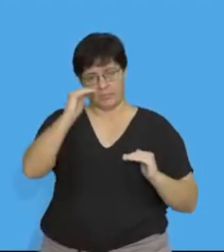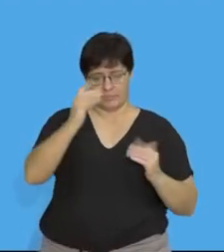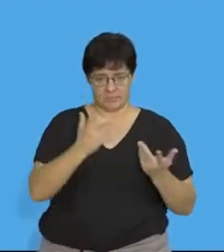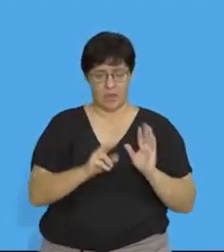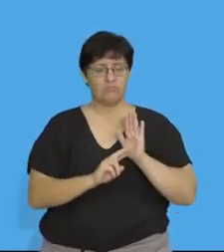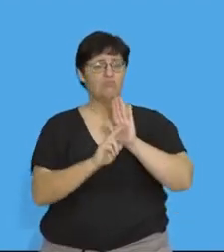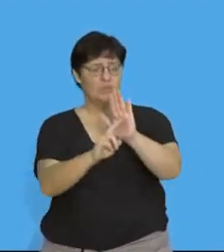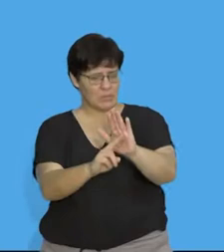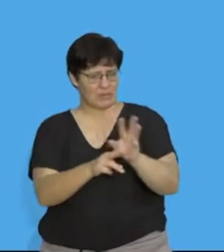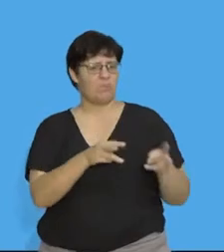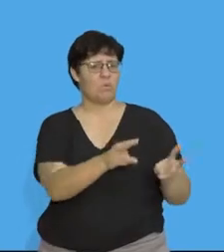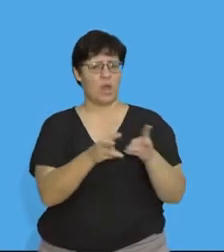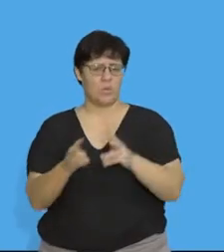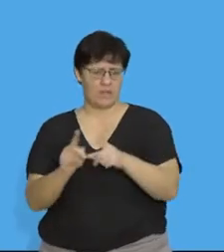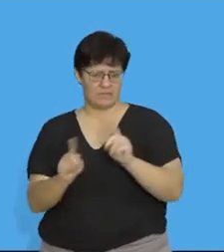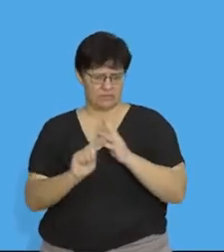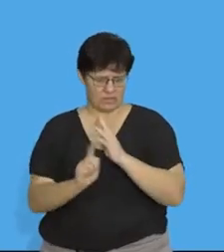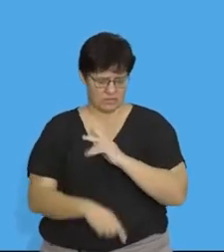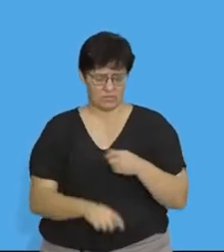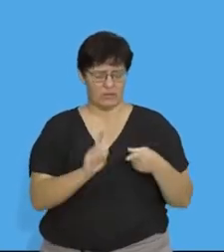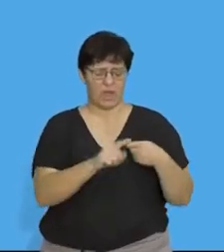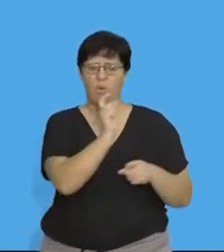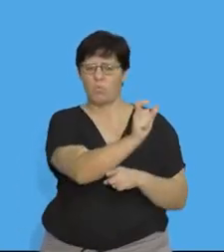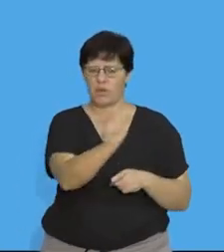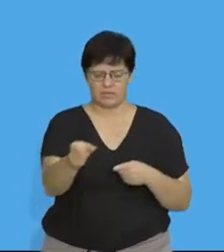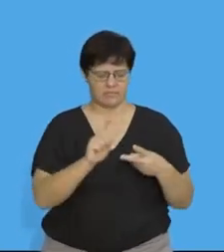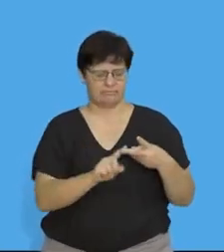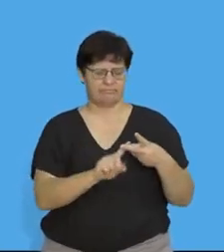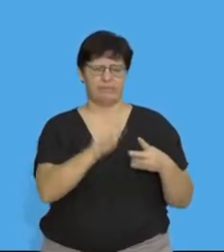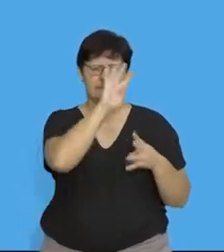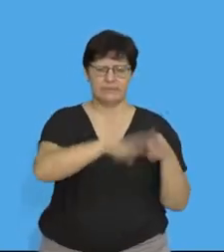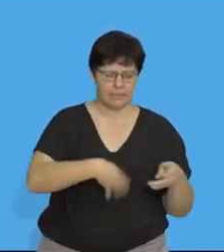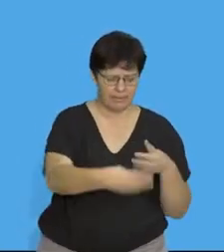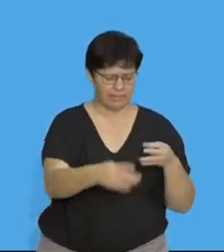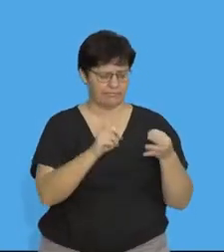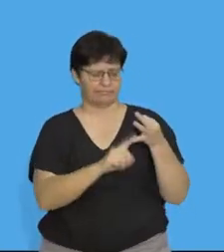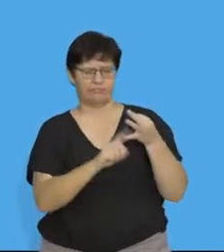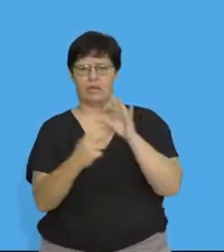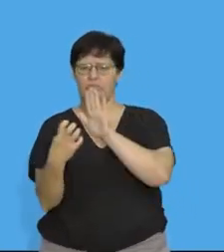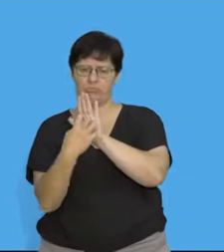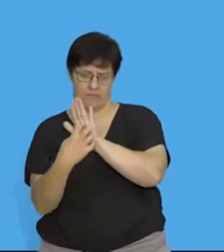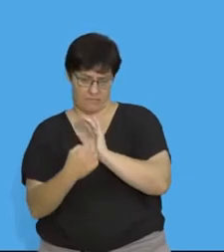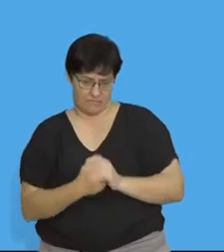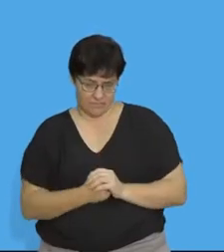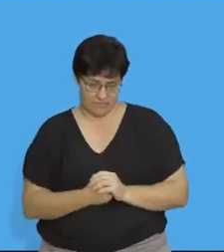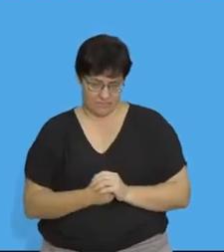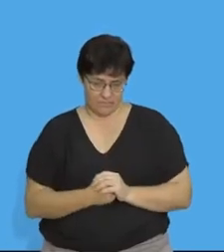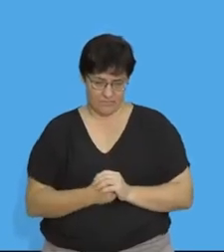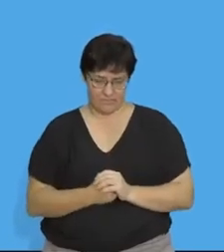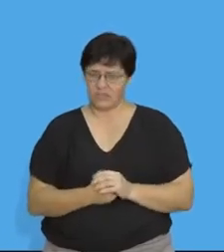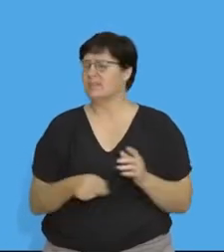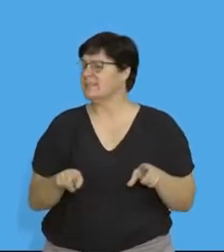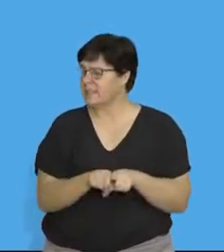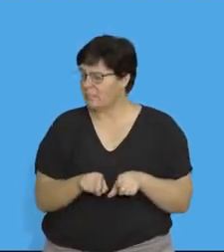can represent them in words, we can represent them in tables, we can represent them in graphs, and I suppose ultimately we